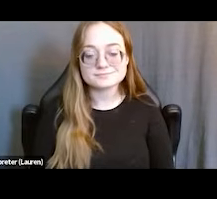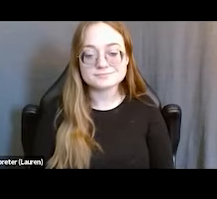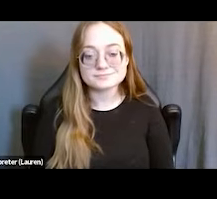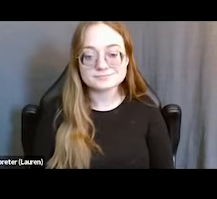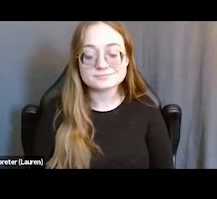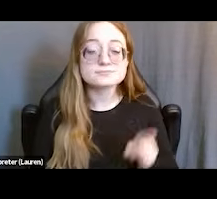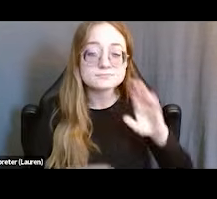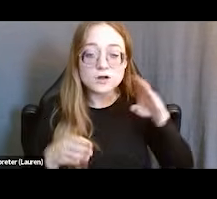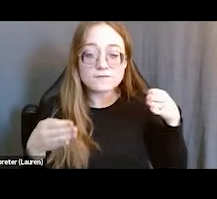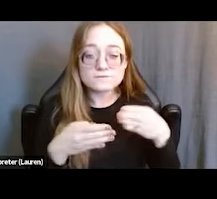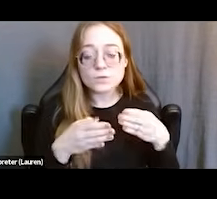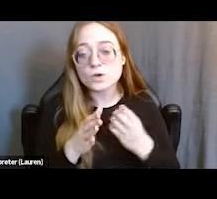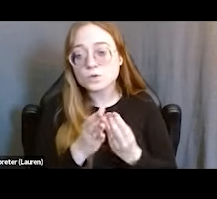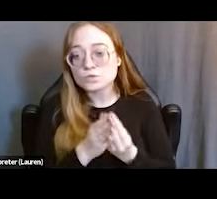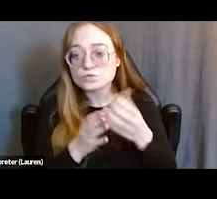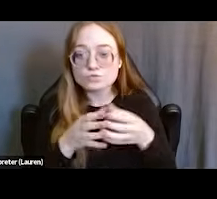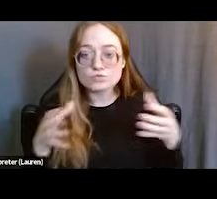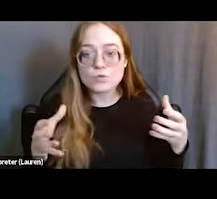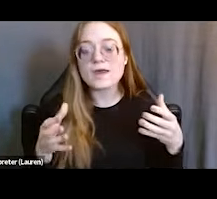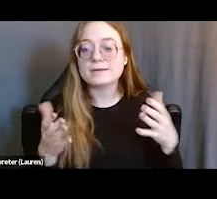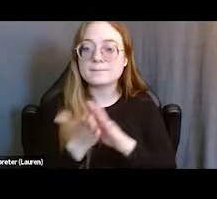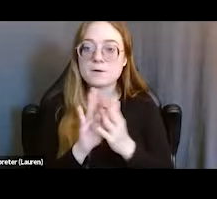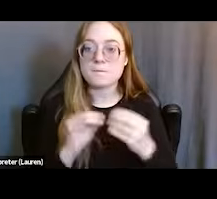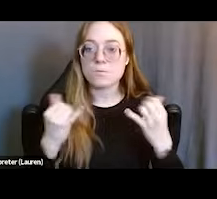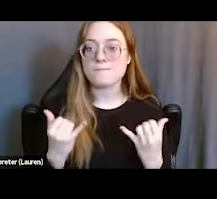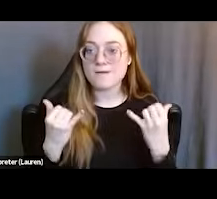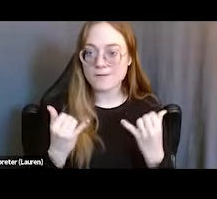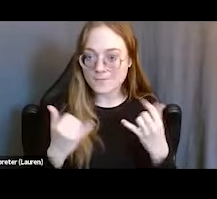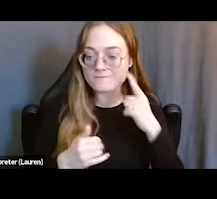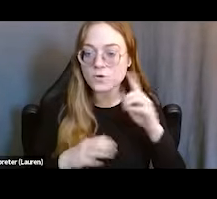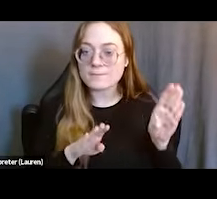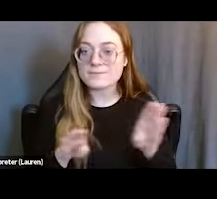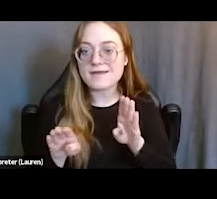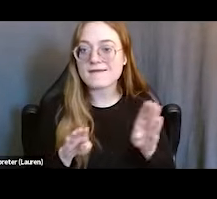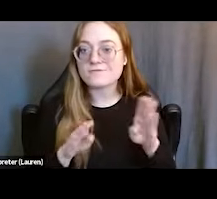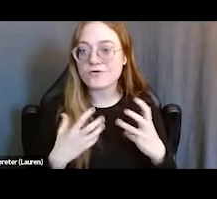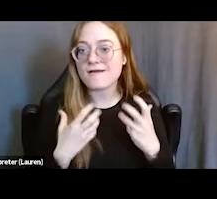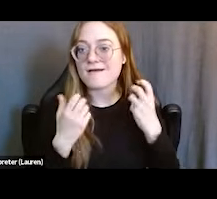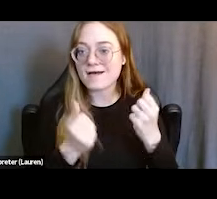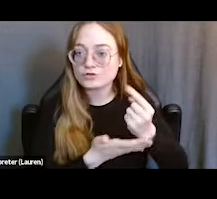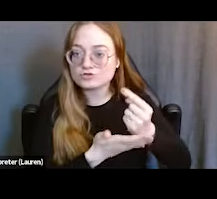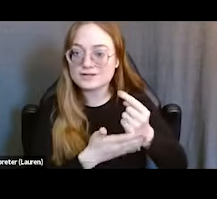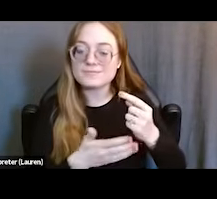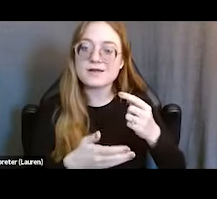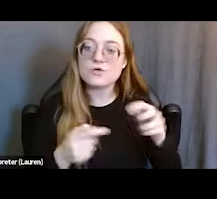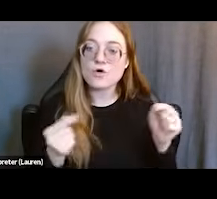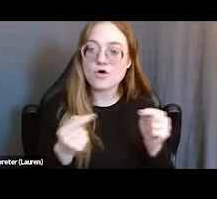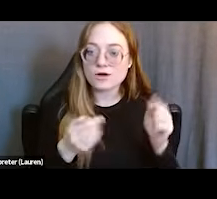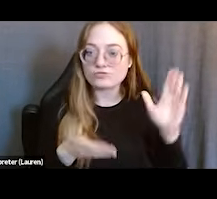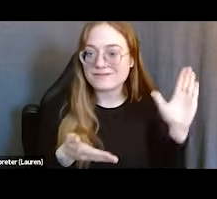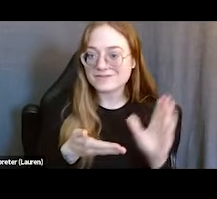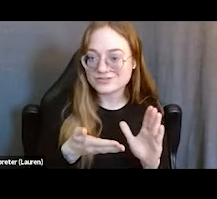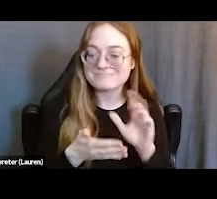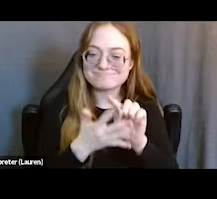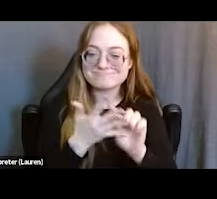focused on growing and modernizing person-centered behavioral health prevention, treatment, harm reduction, and recovery supports. Before